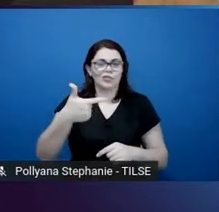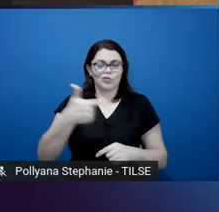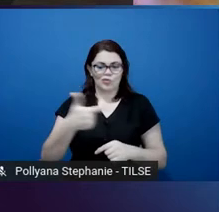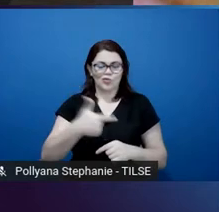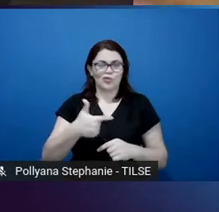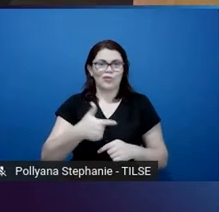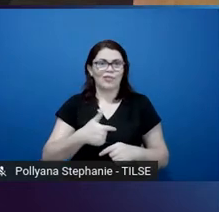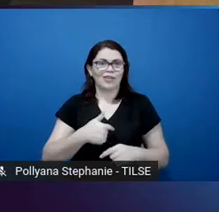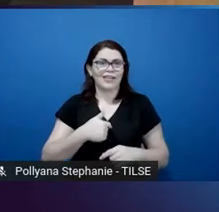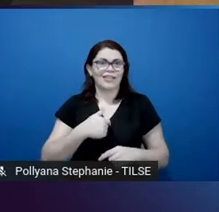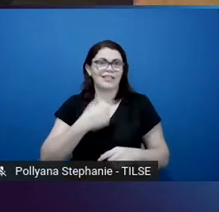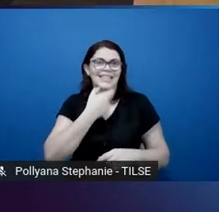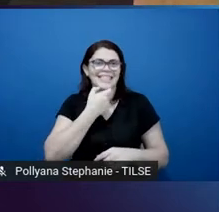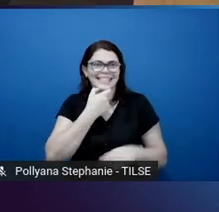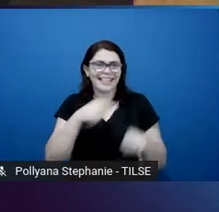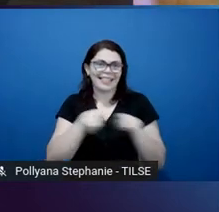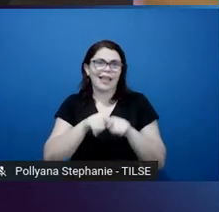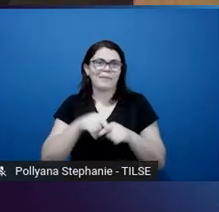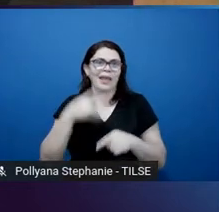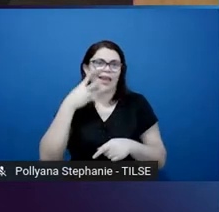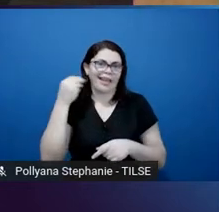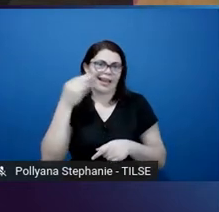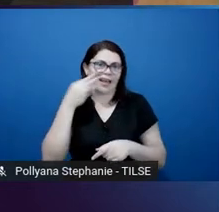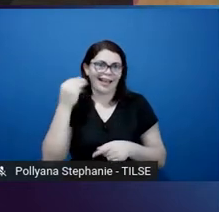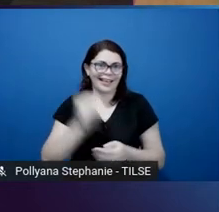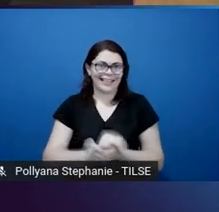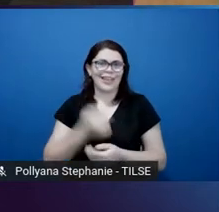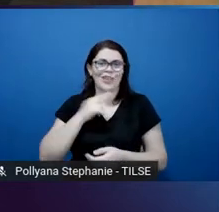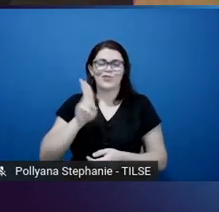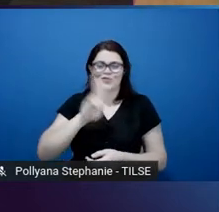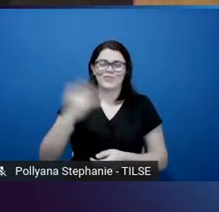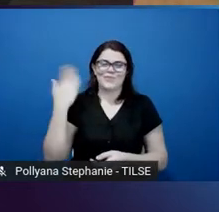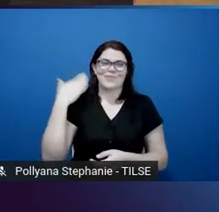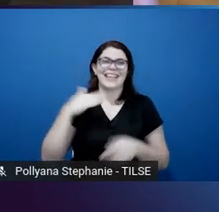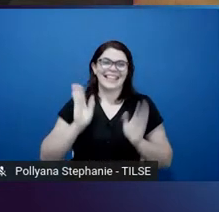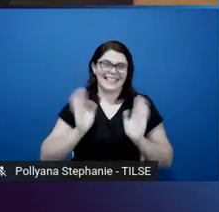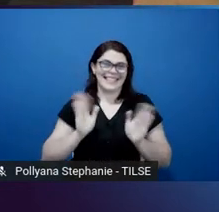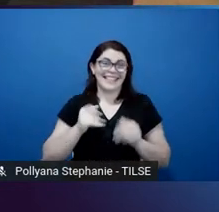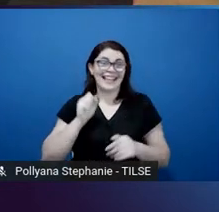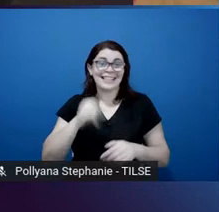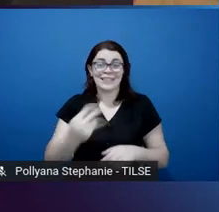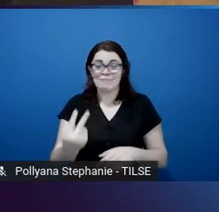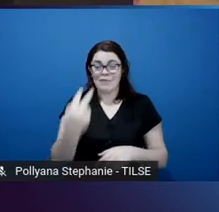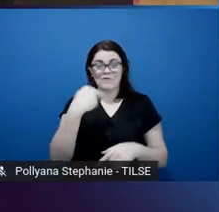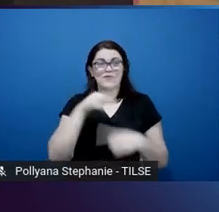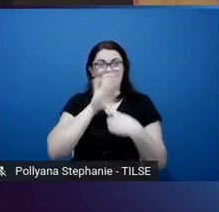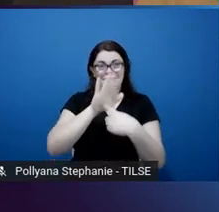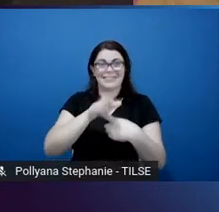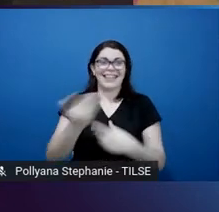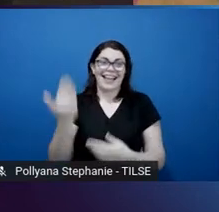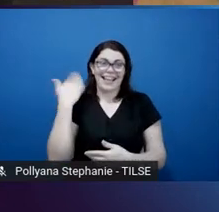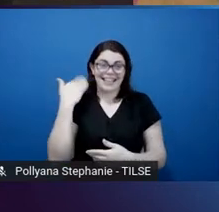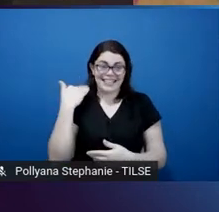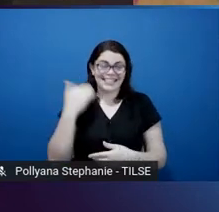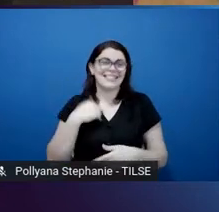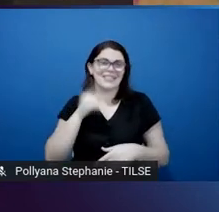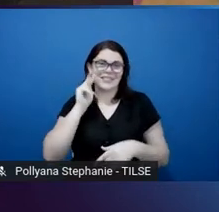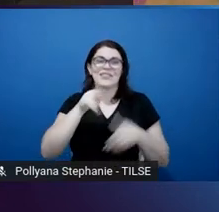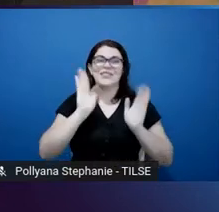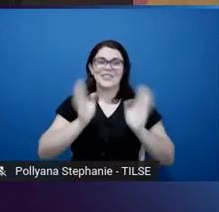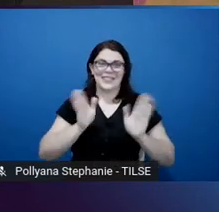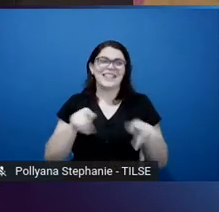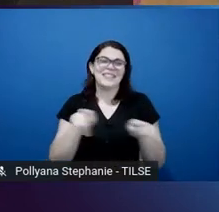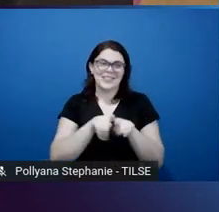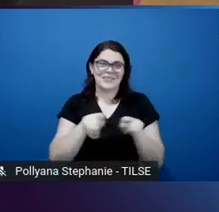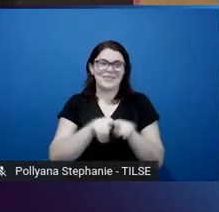I think that's really cute. I've used that in the past as well. So if you've seen me present before, you've seen that before as well.